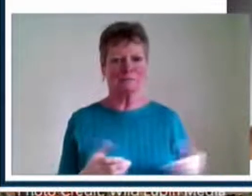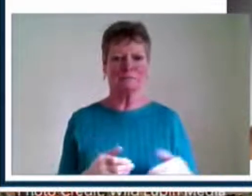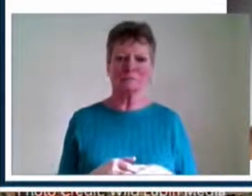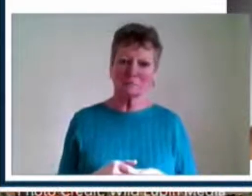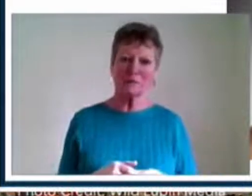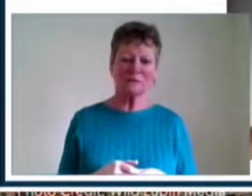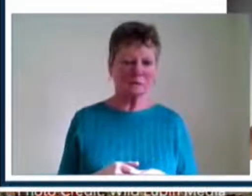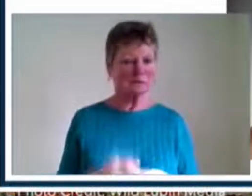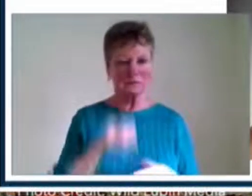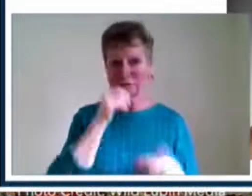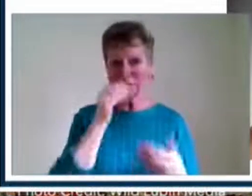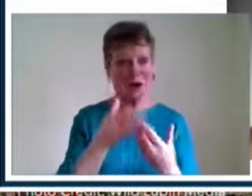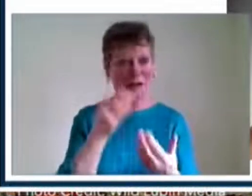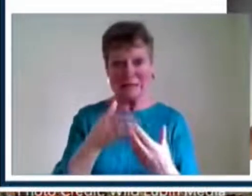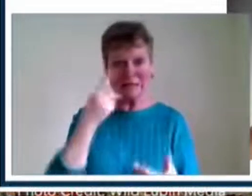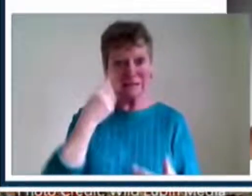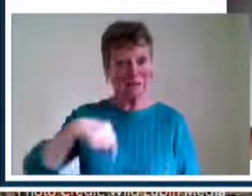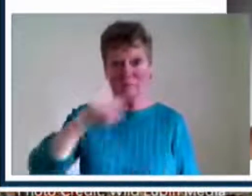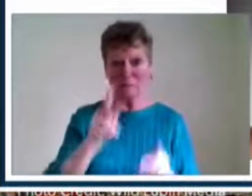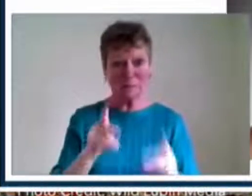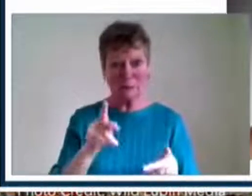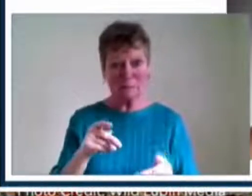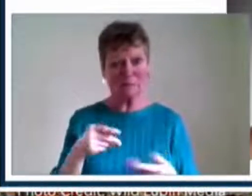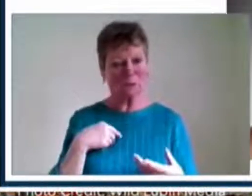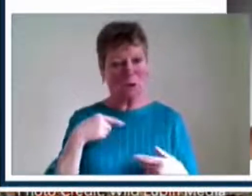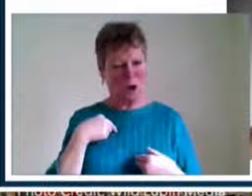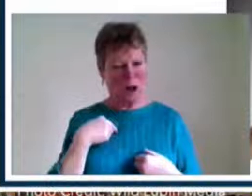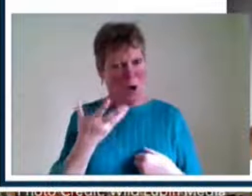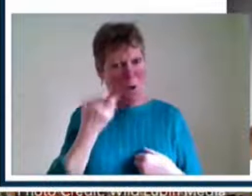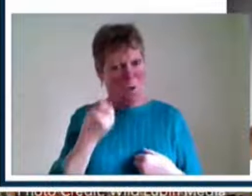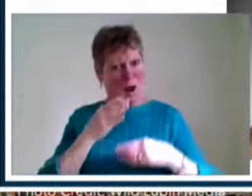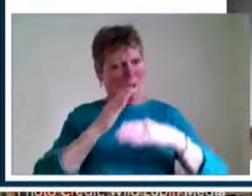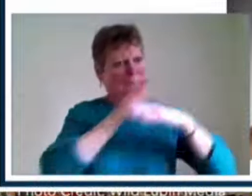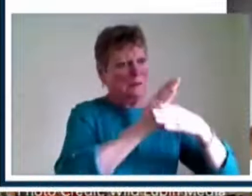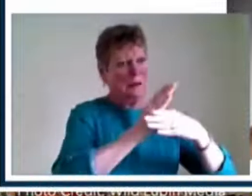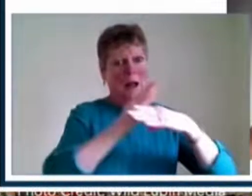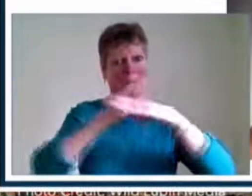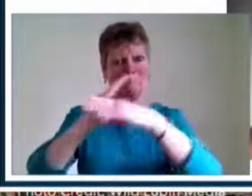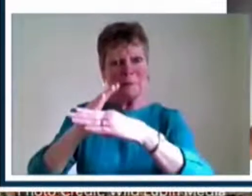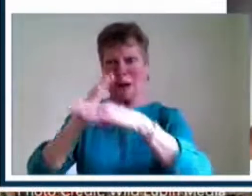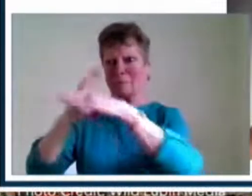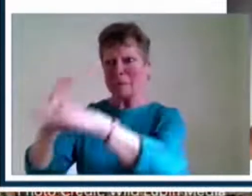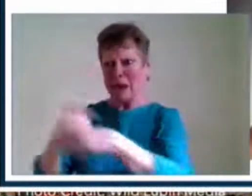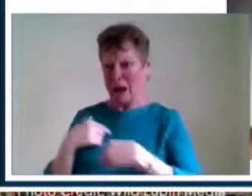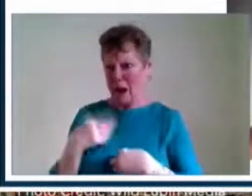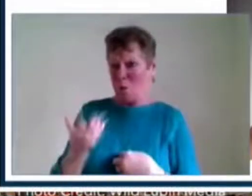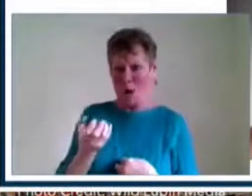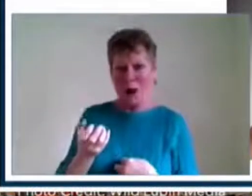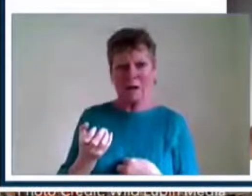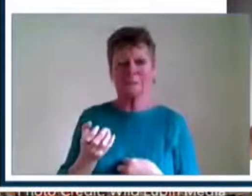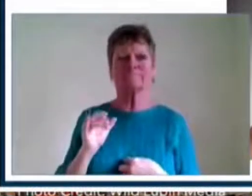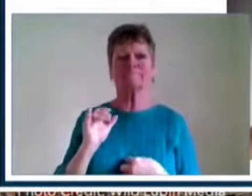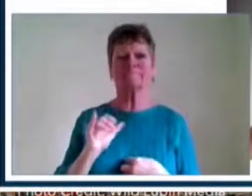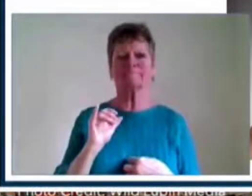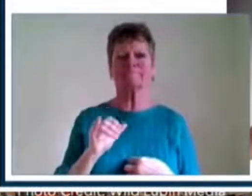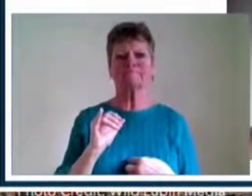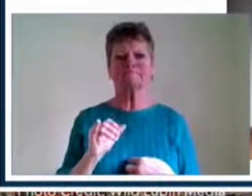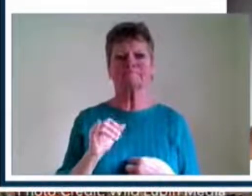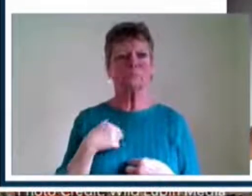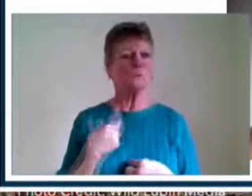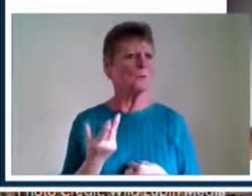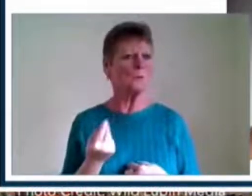a challenge for all of us. What are we doing to make sure we protect those in our community and our family who are more vulnerable because of